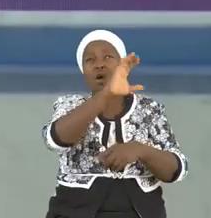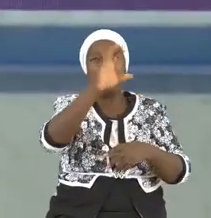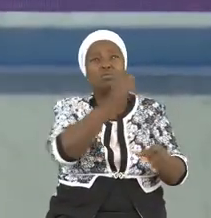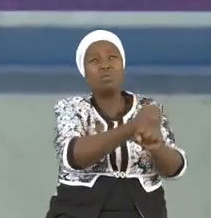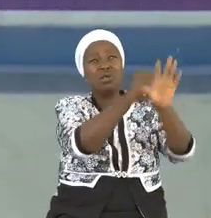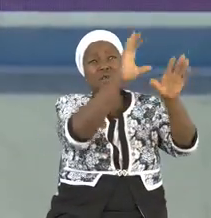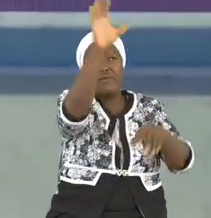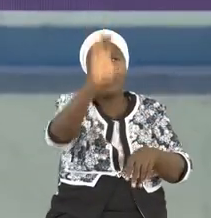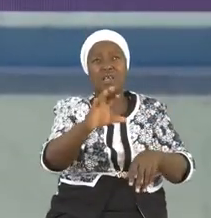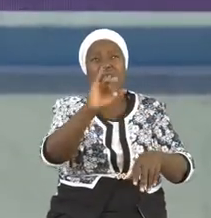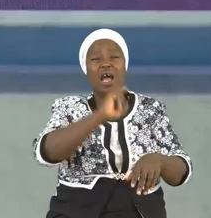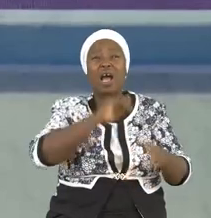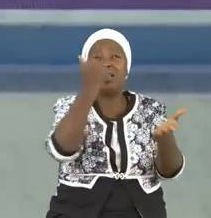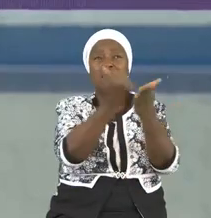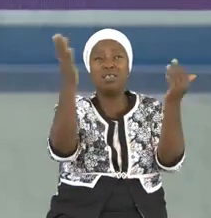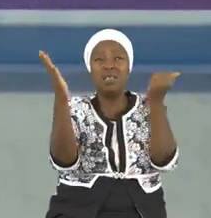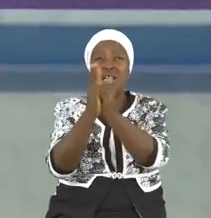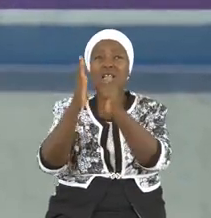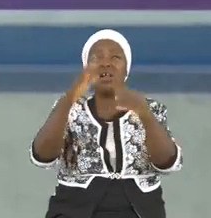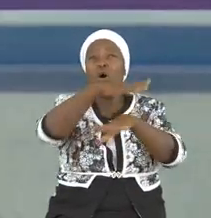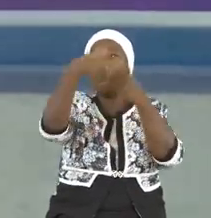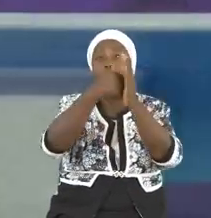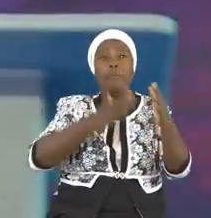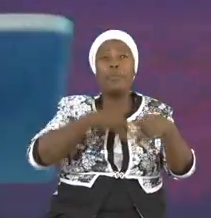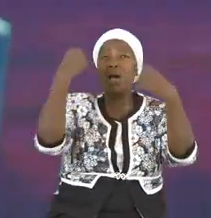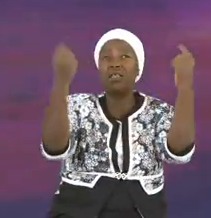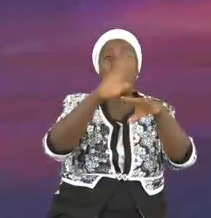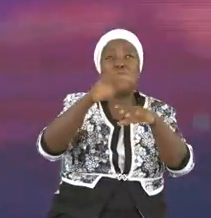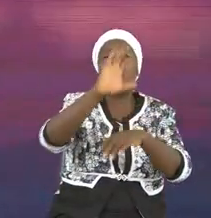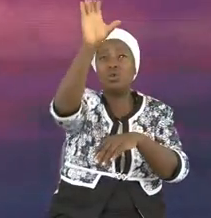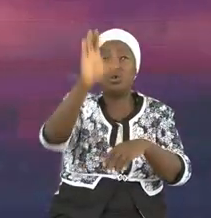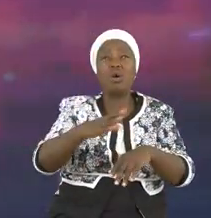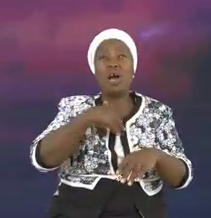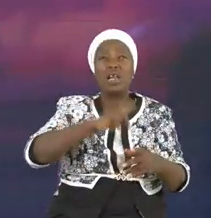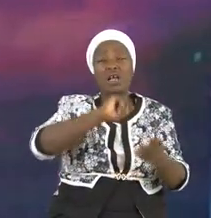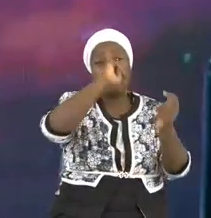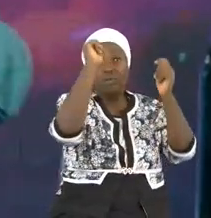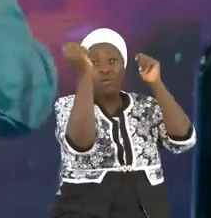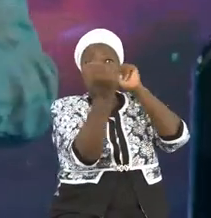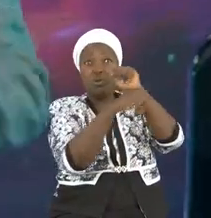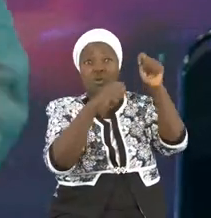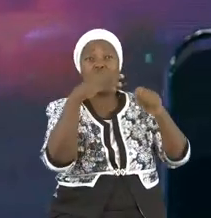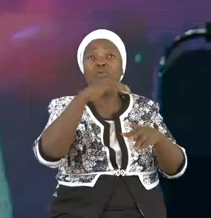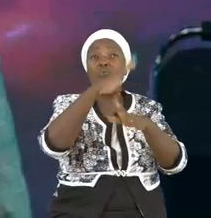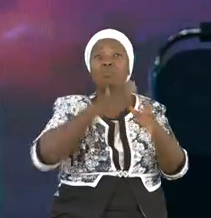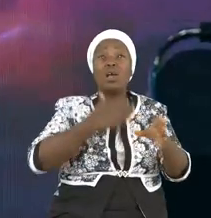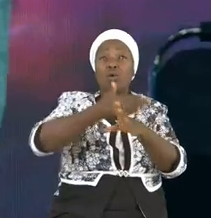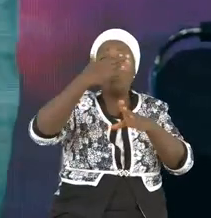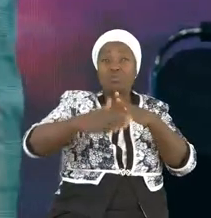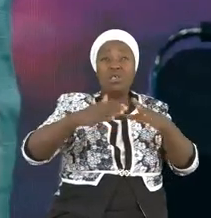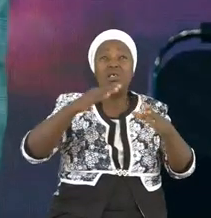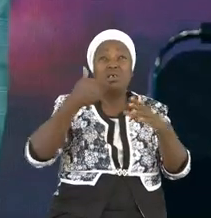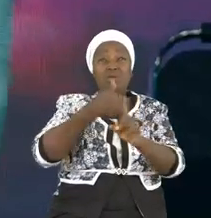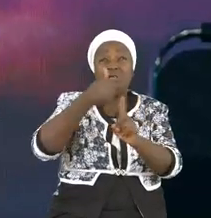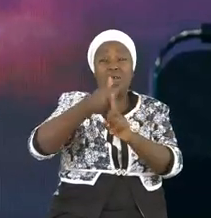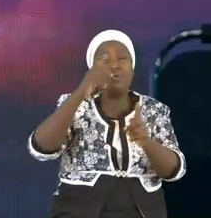my sins on the cross, and I turn my whole personality unto